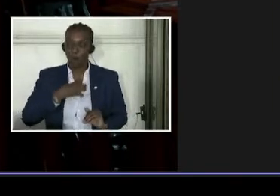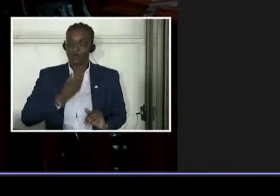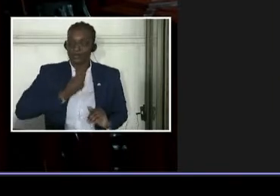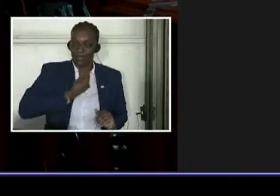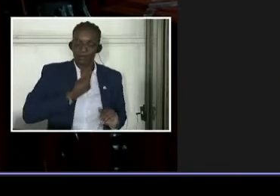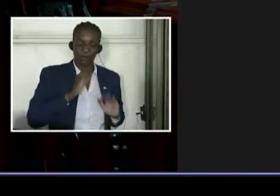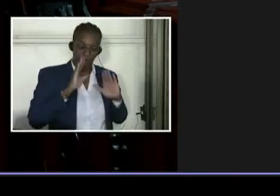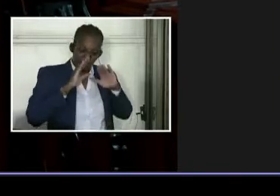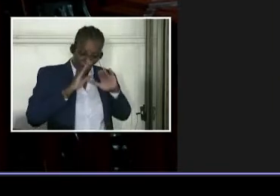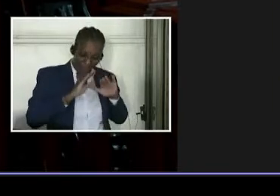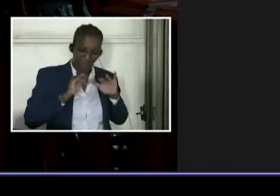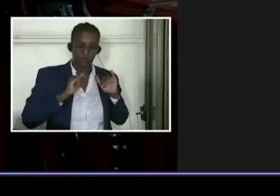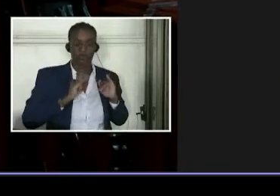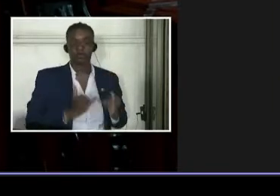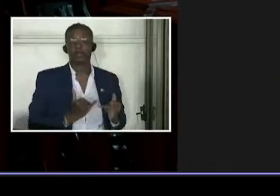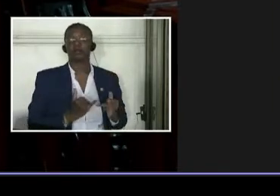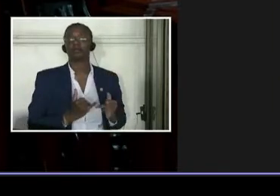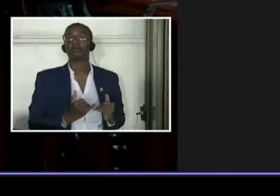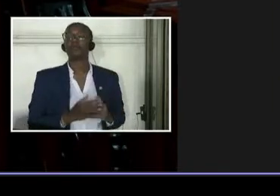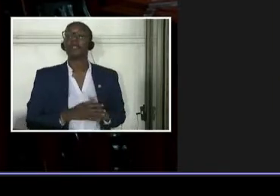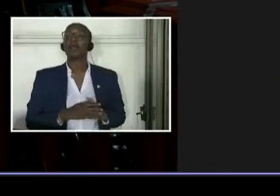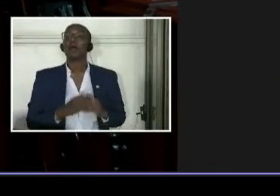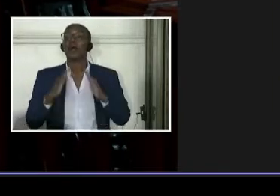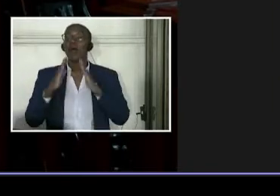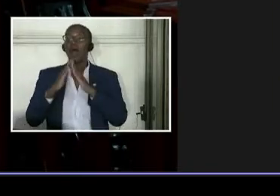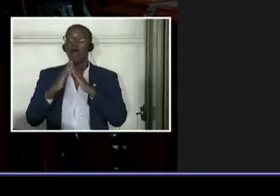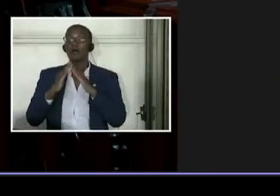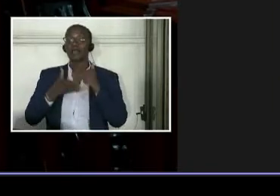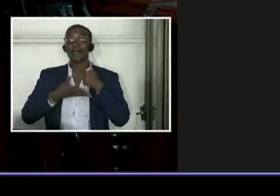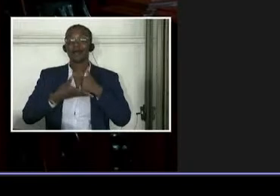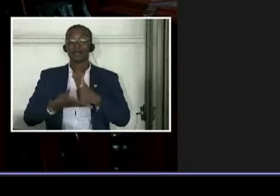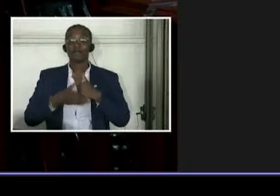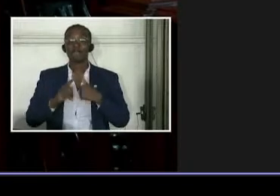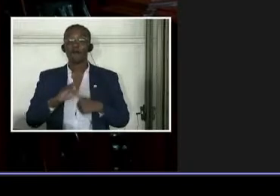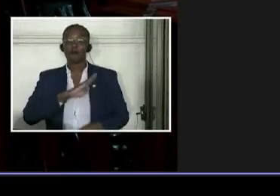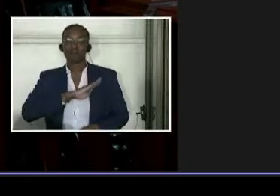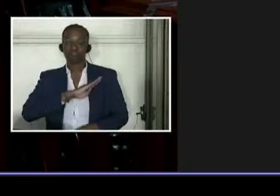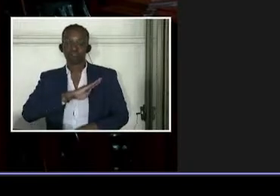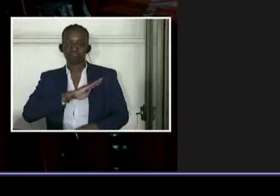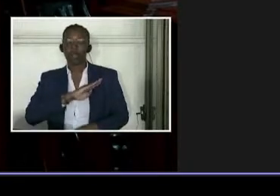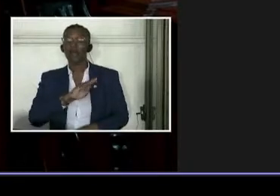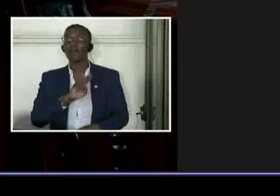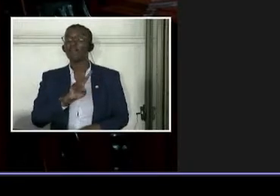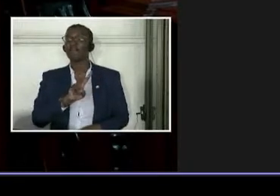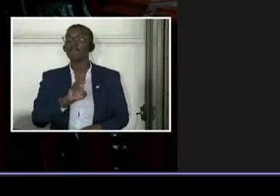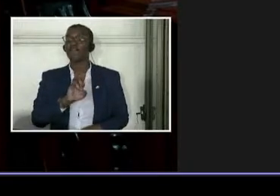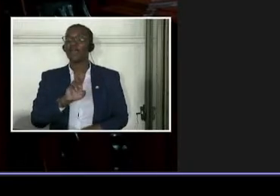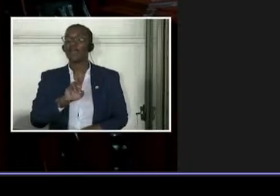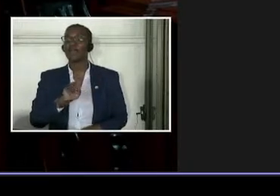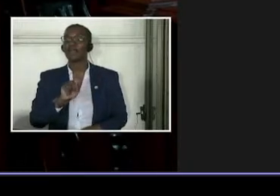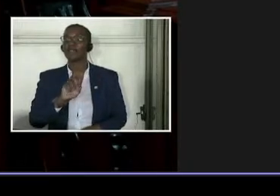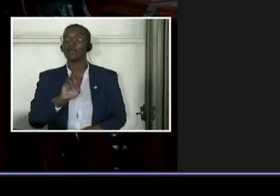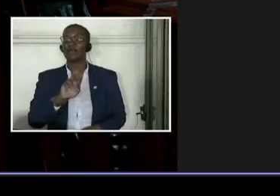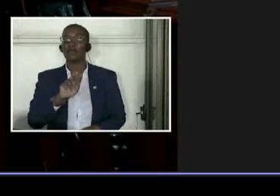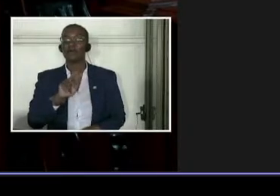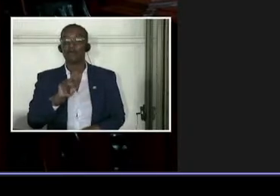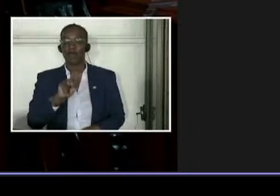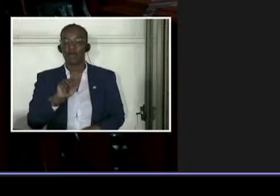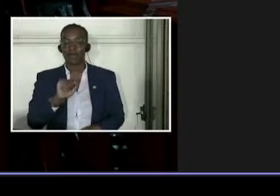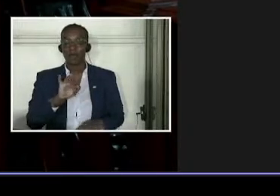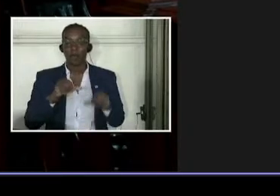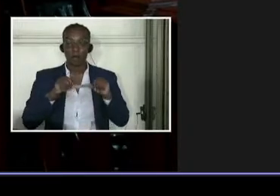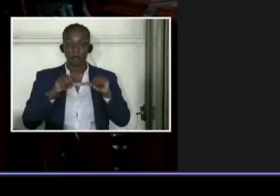we are focusing on that one. On housing assistance for military veterans, Chairperson, we are no longer telling stories now. We are moving